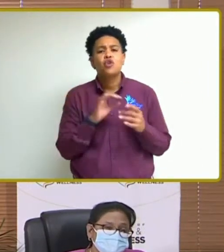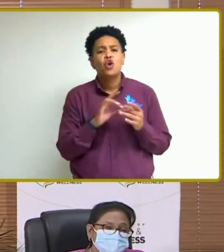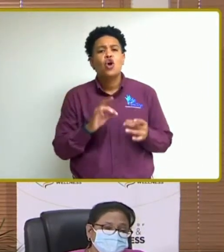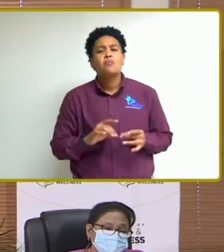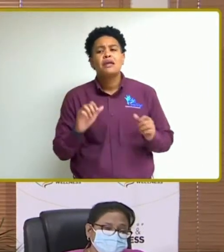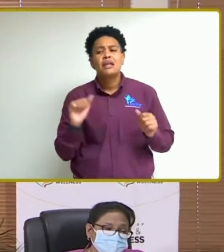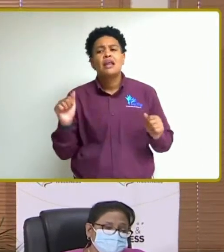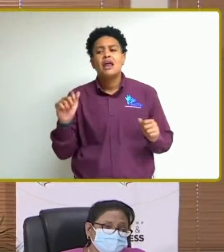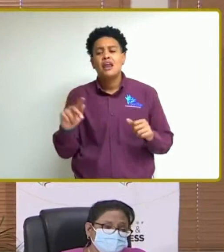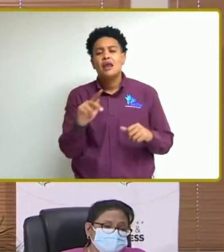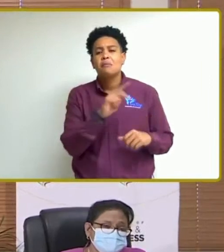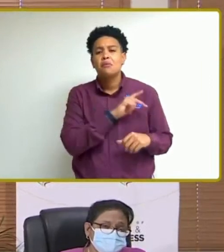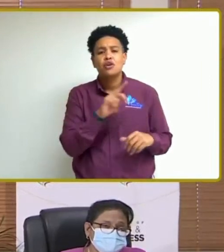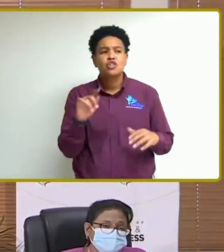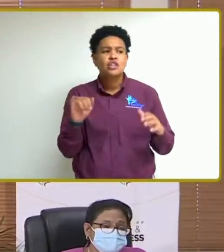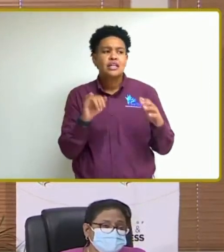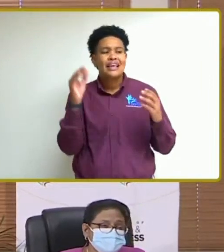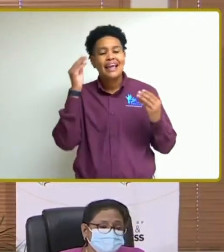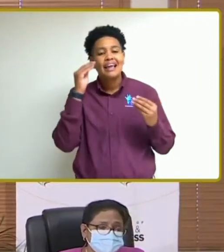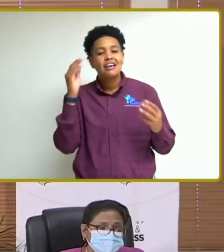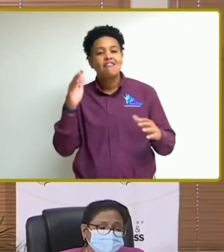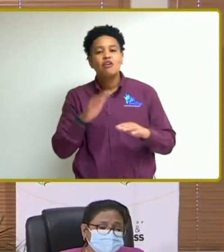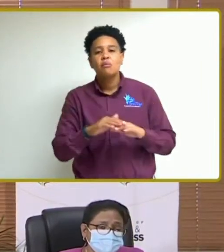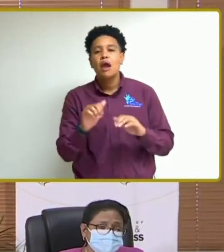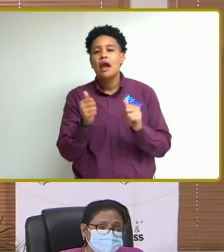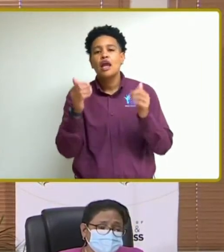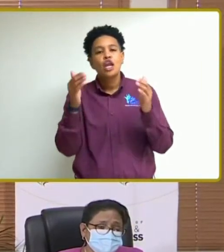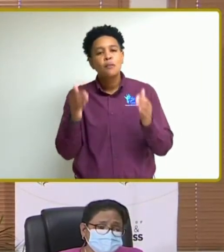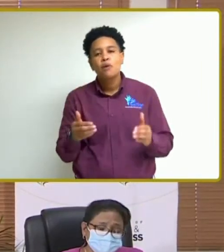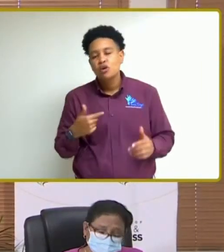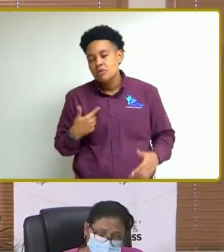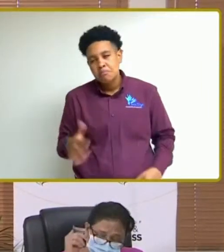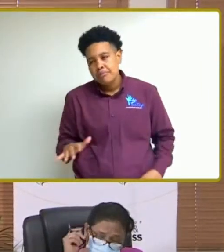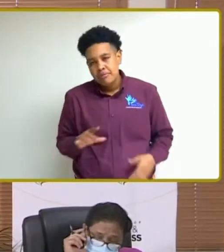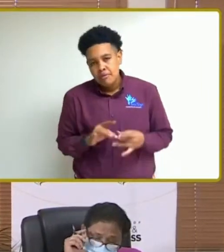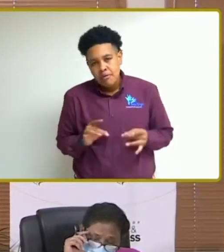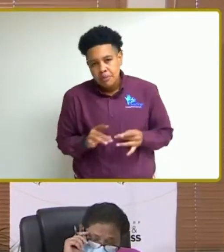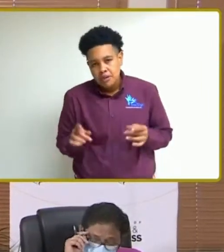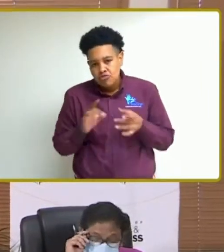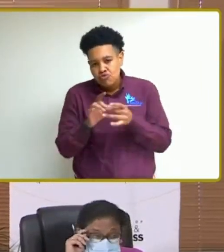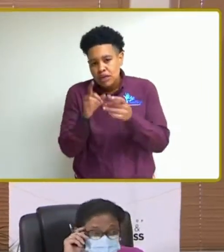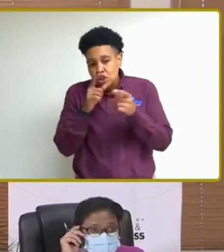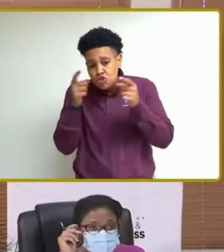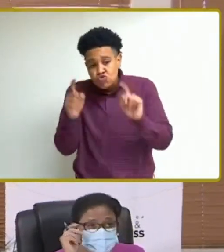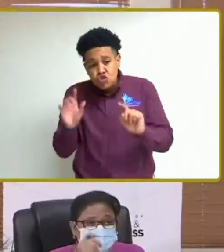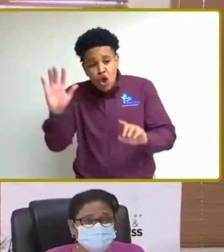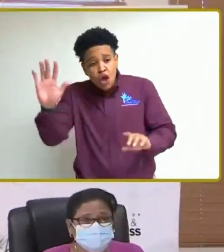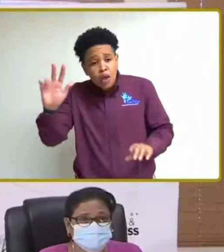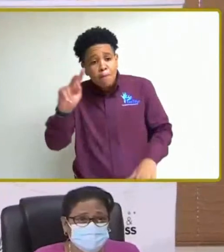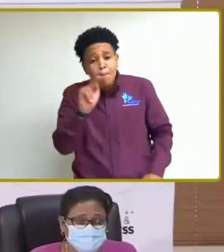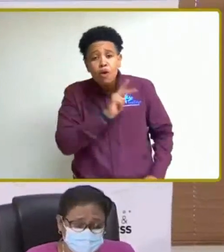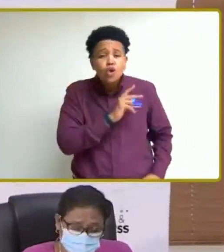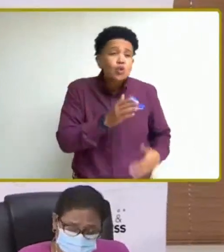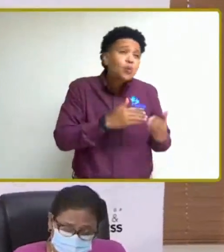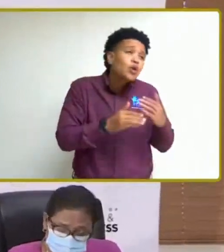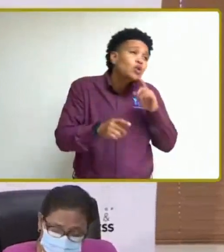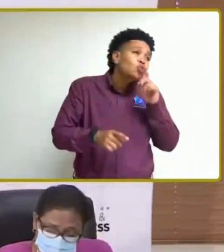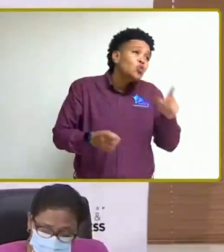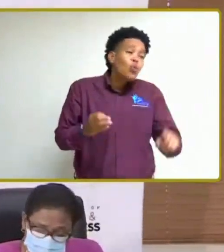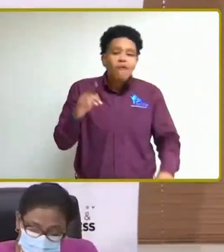any personal information on anybody in terms of results, whether or not they are true or